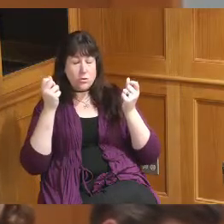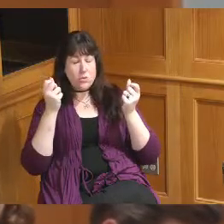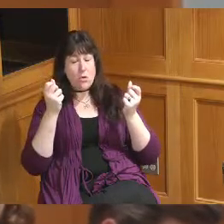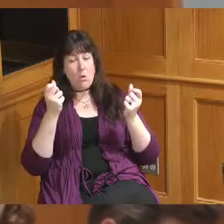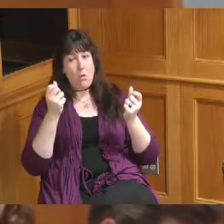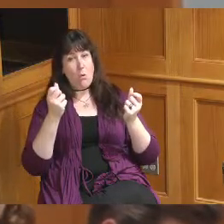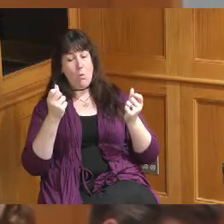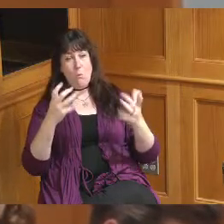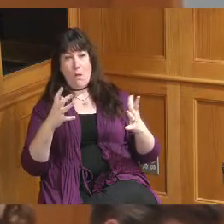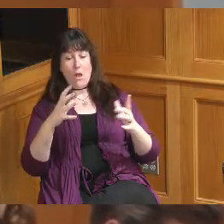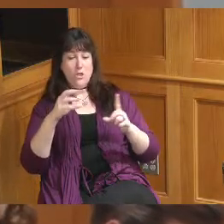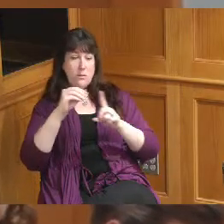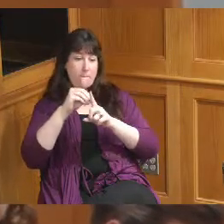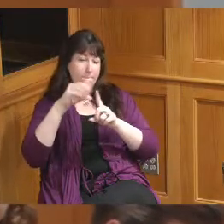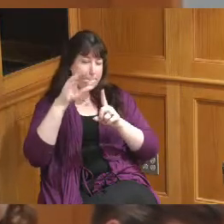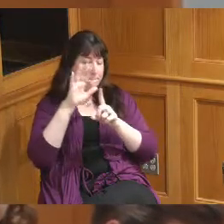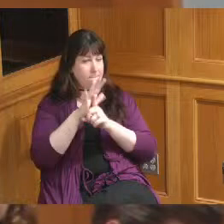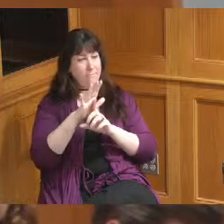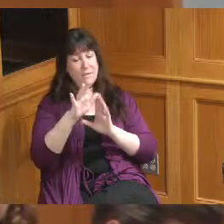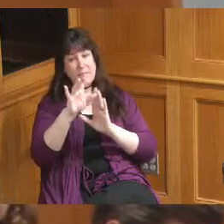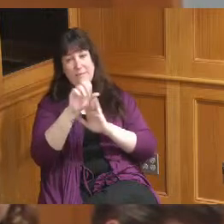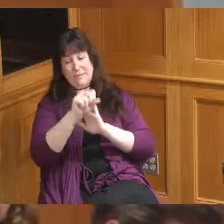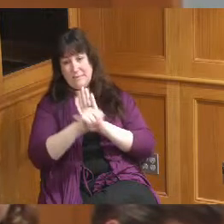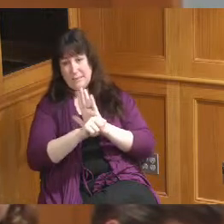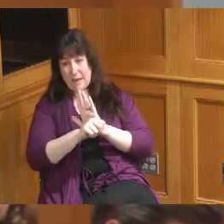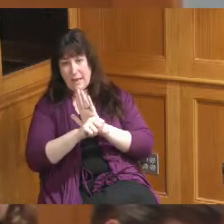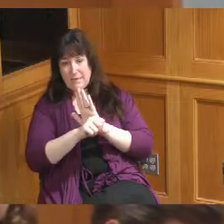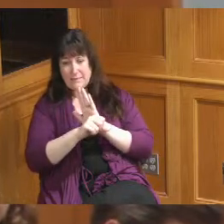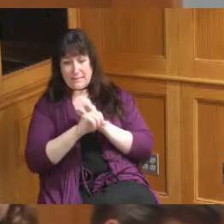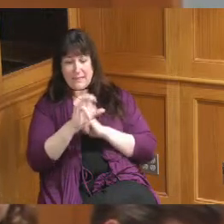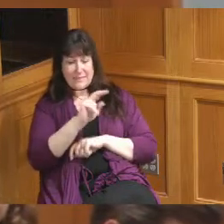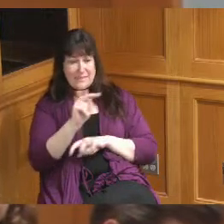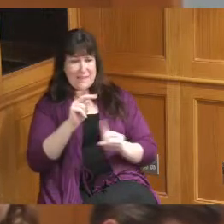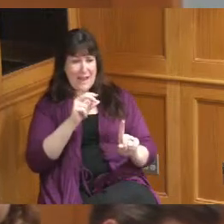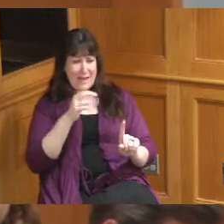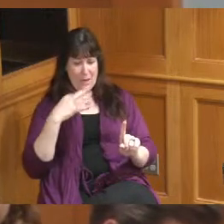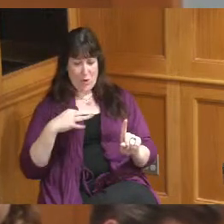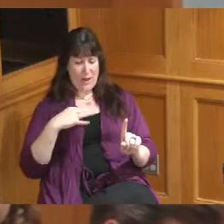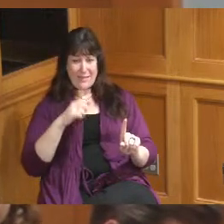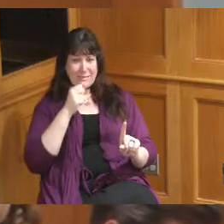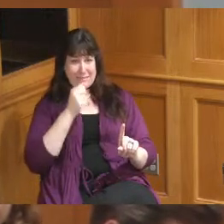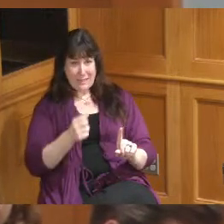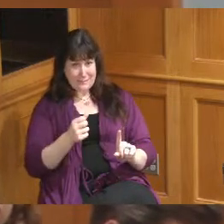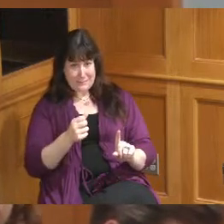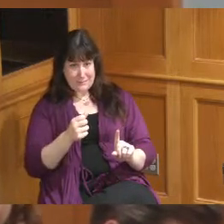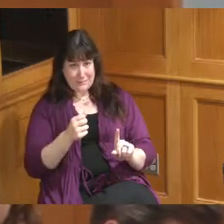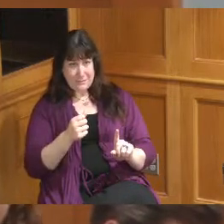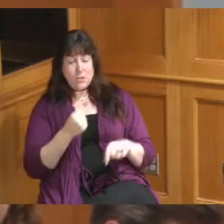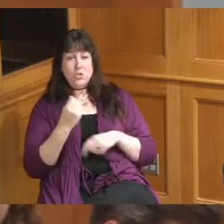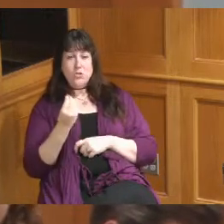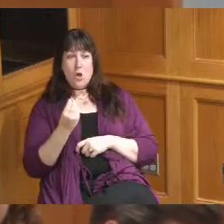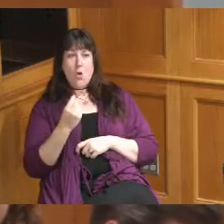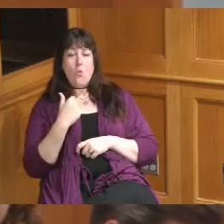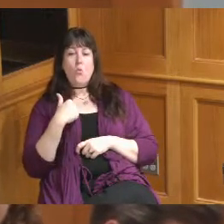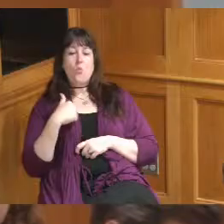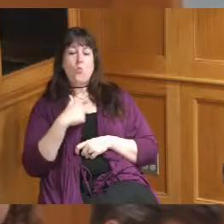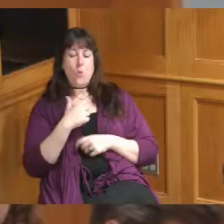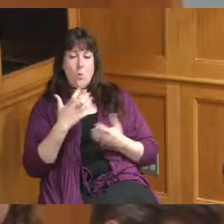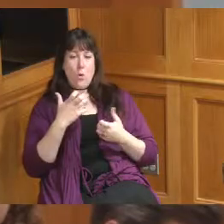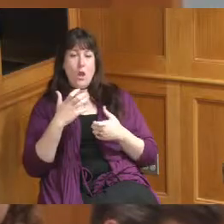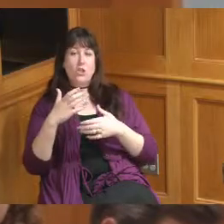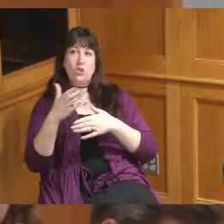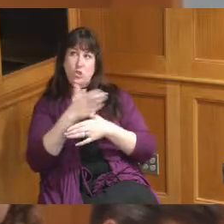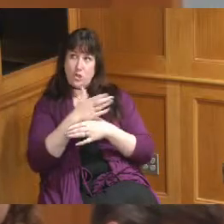had so much of an impact on this state, and I don't think we get the credit that we deserve. Right. So we're looking forward to sharing those stories with the state